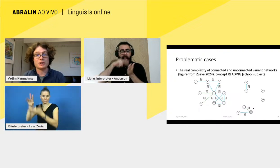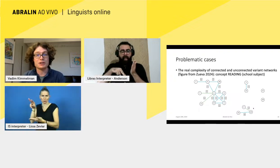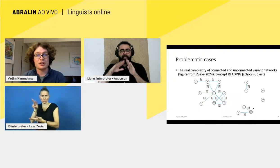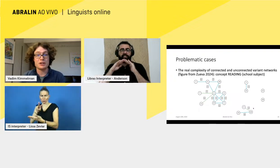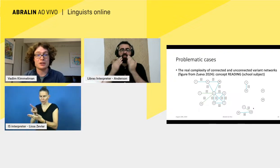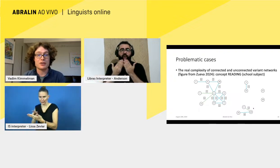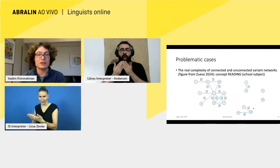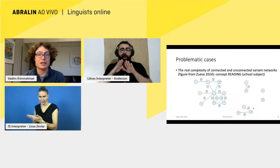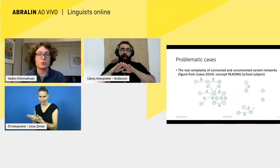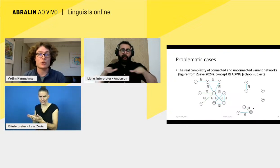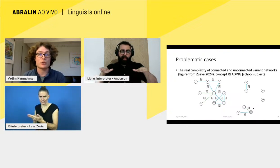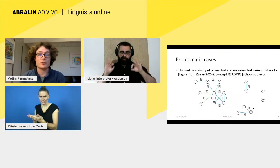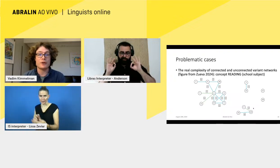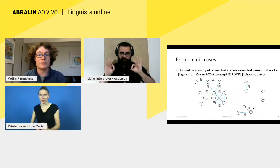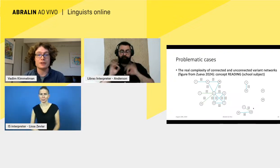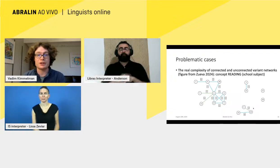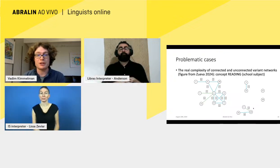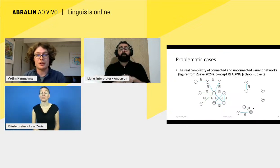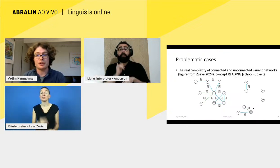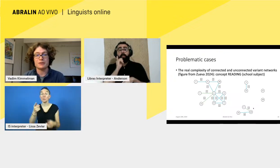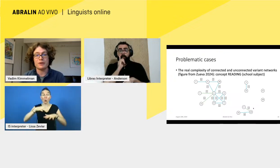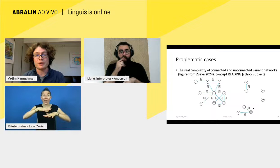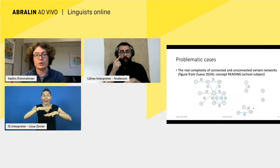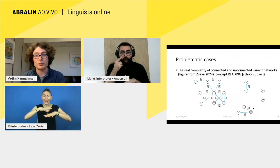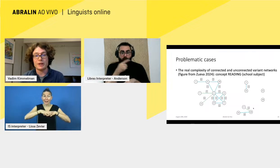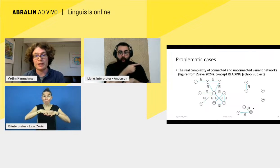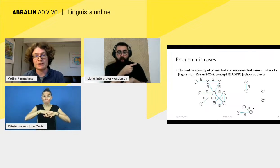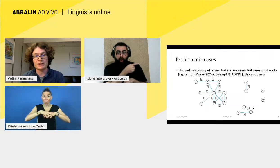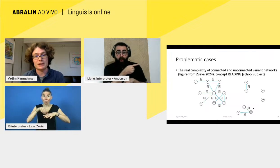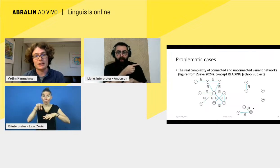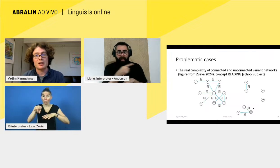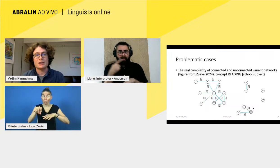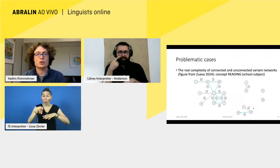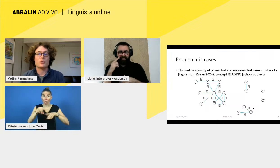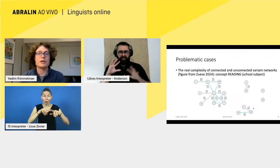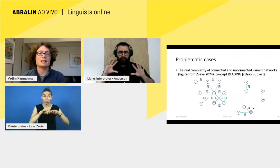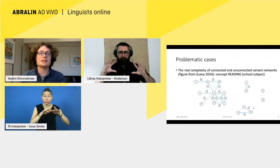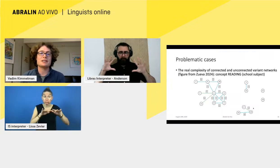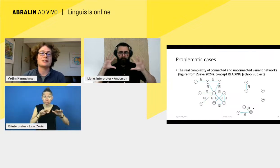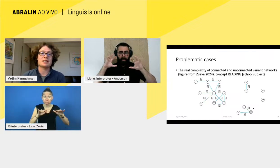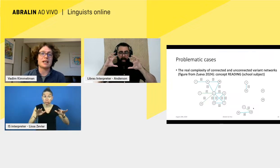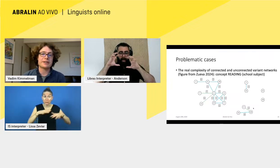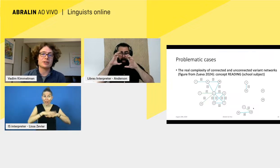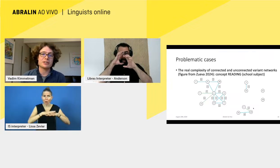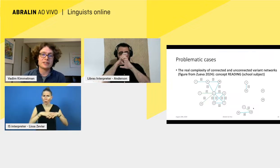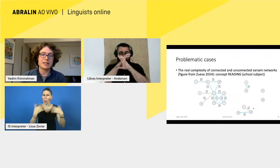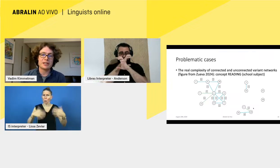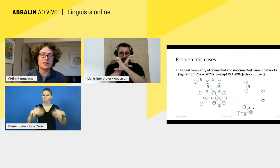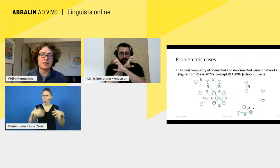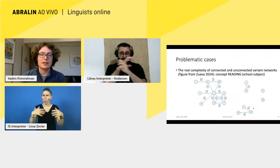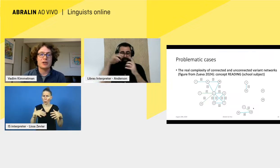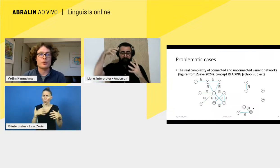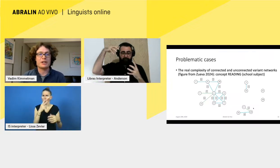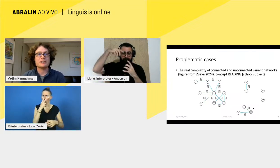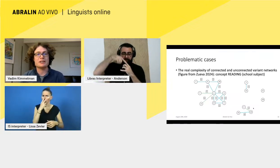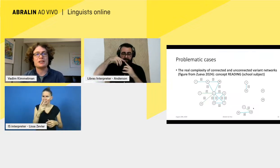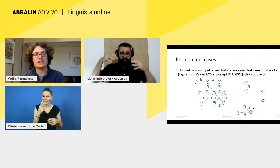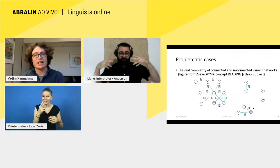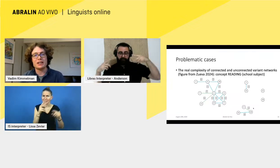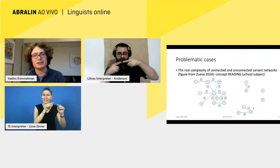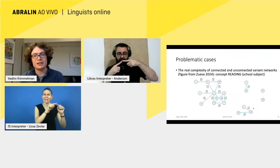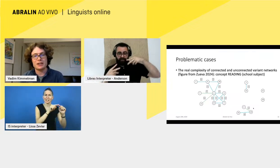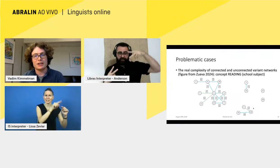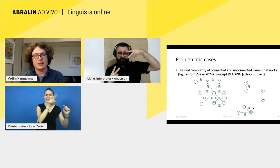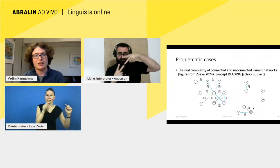And as you can see, the network of variants here is very complex. So we can see cycles there, we can